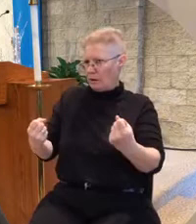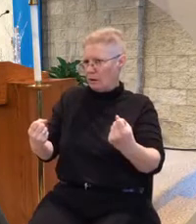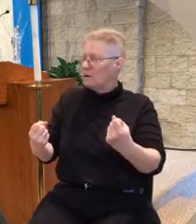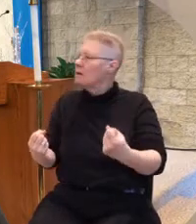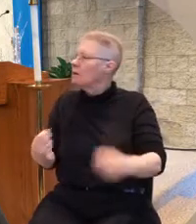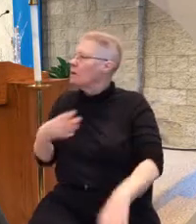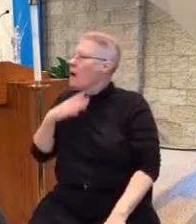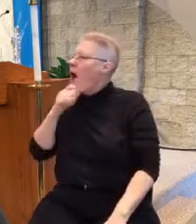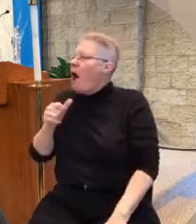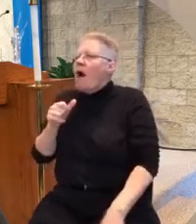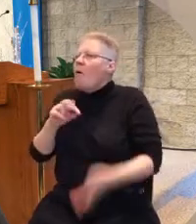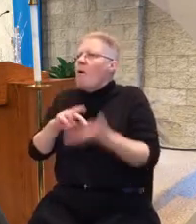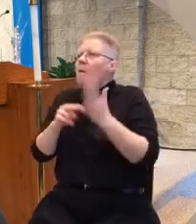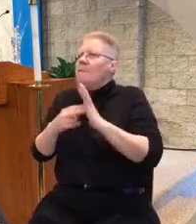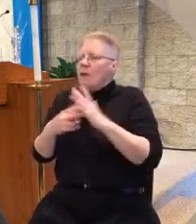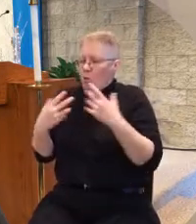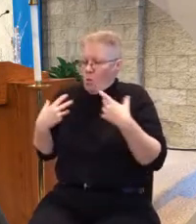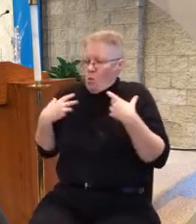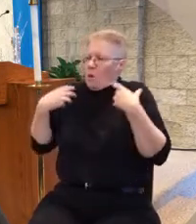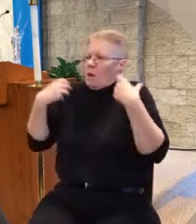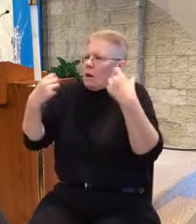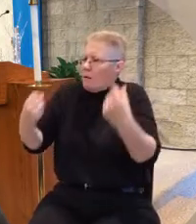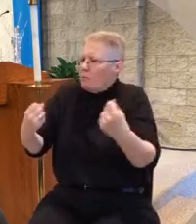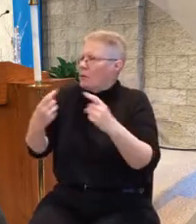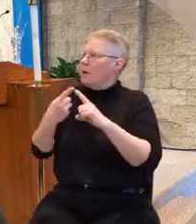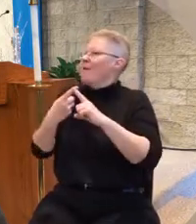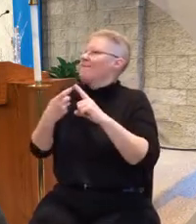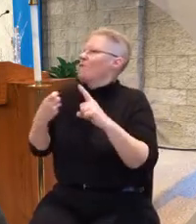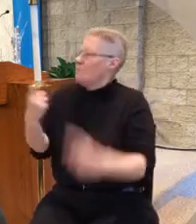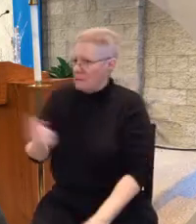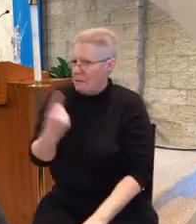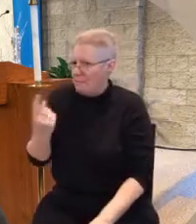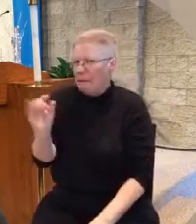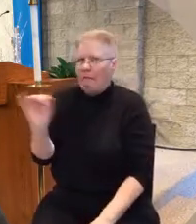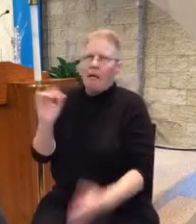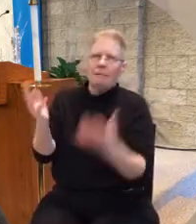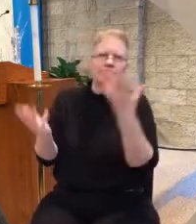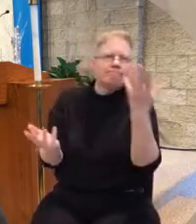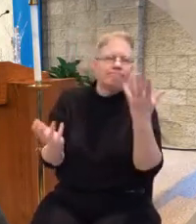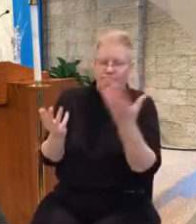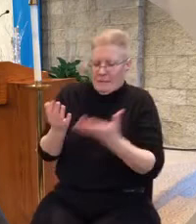recovering from something, from anything, like a financial or